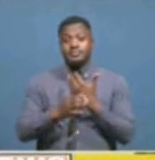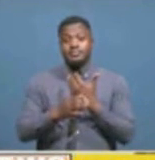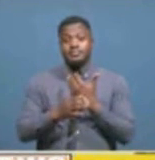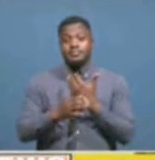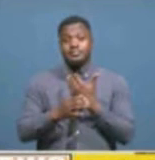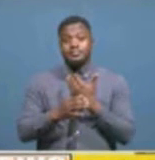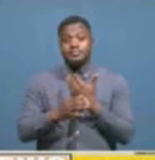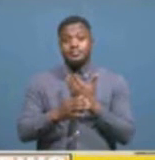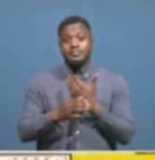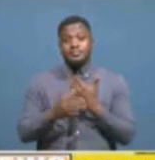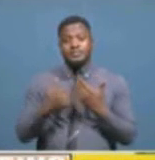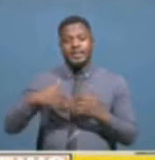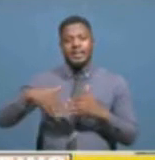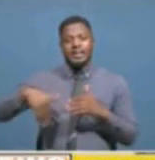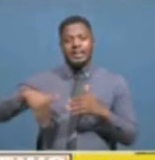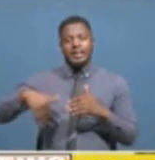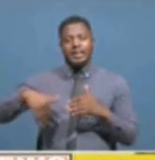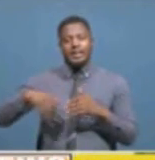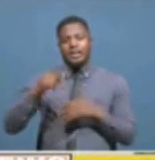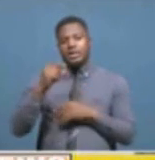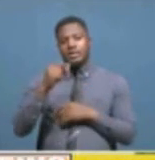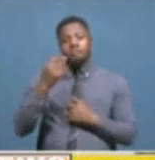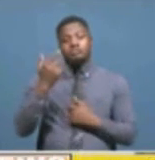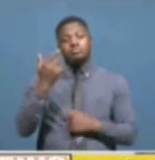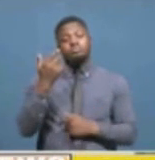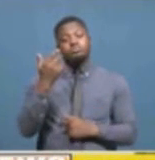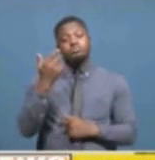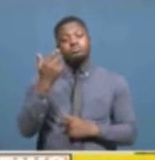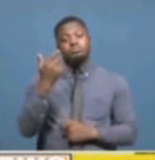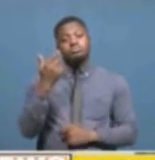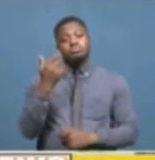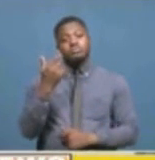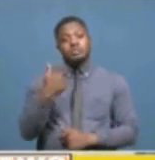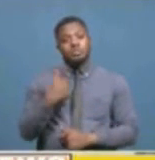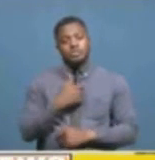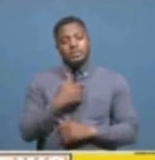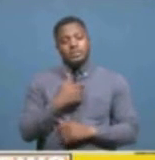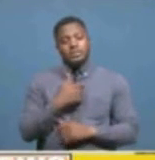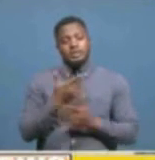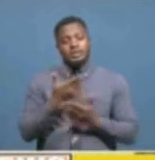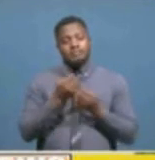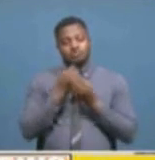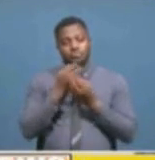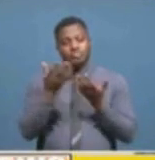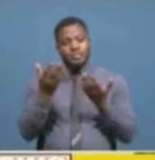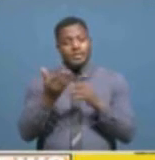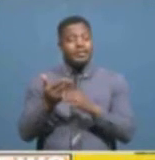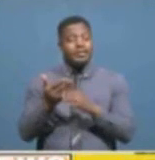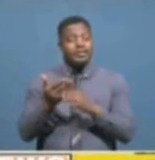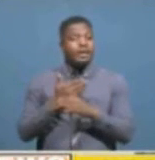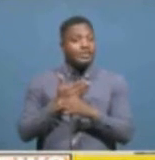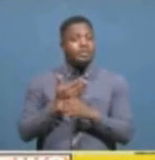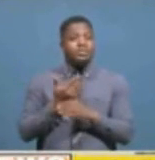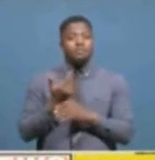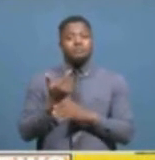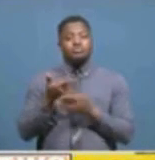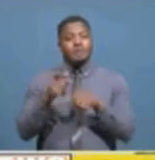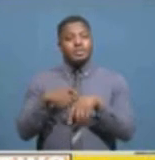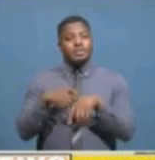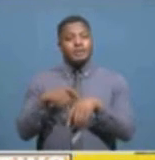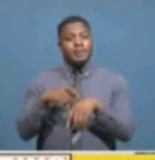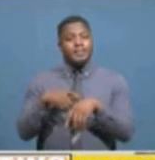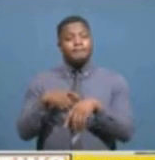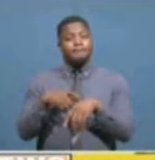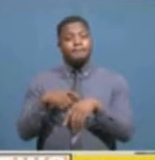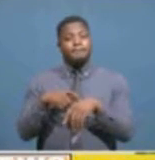had delayed a bit, and as we put out information much earlier during the